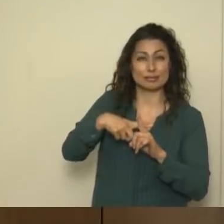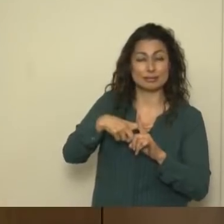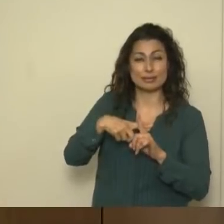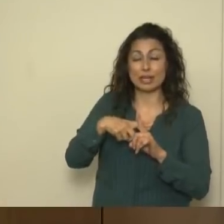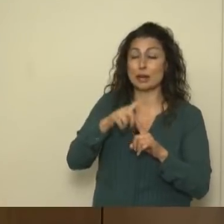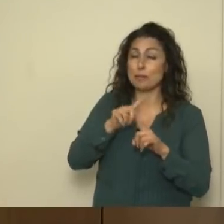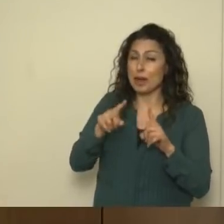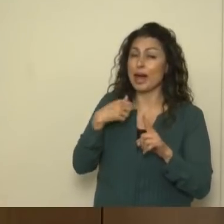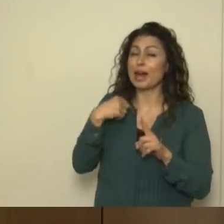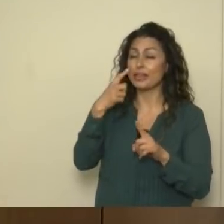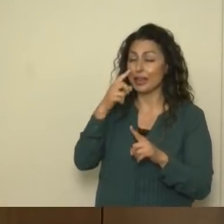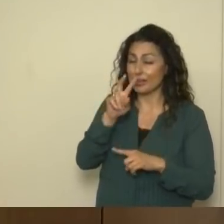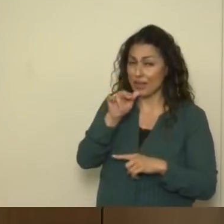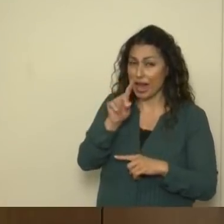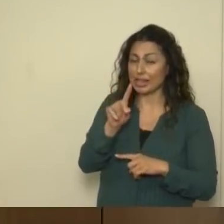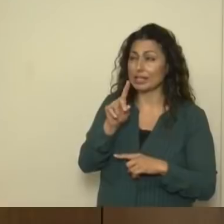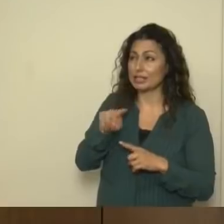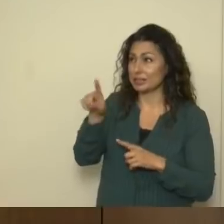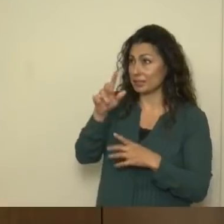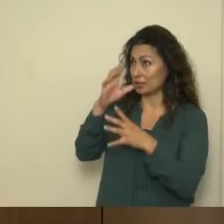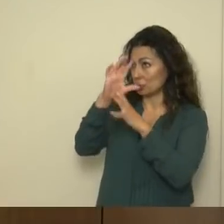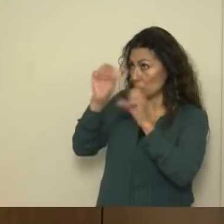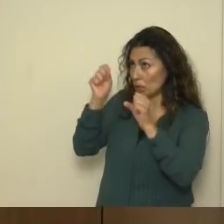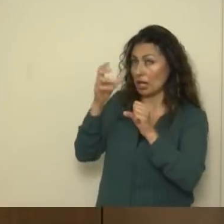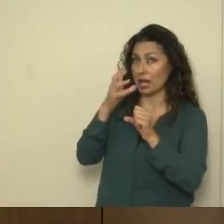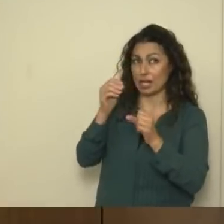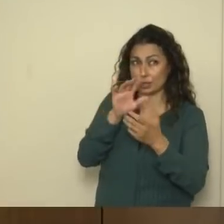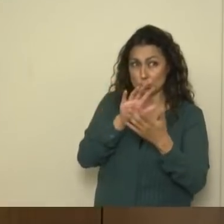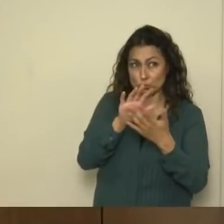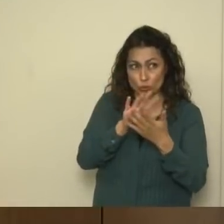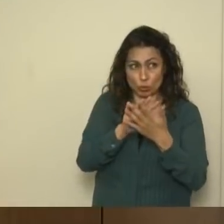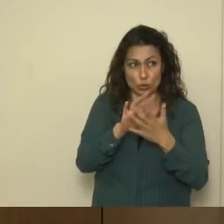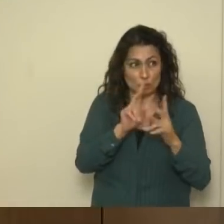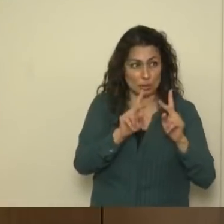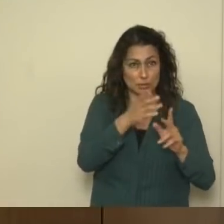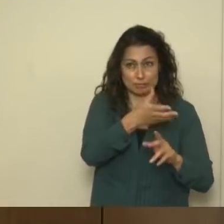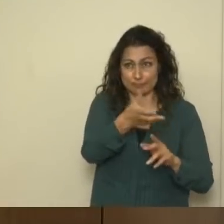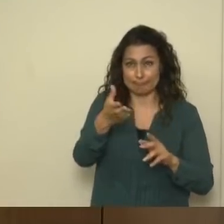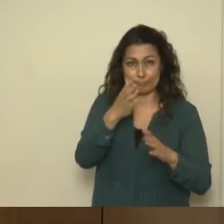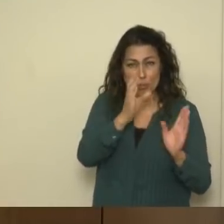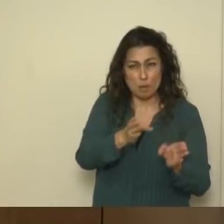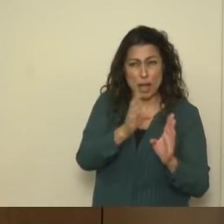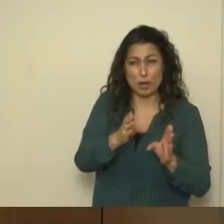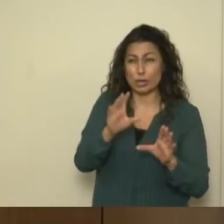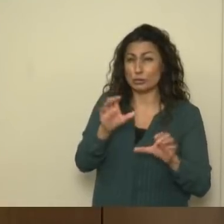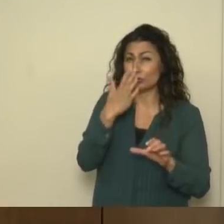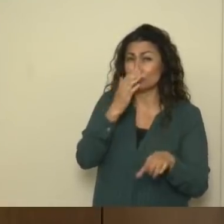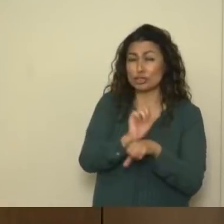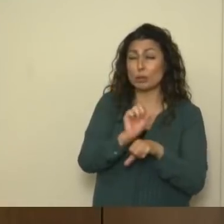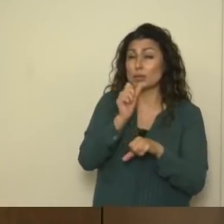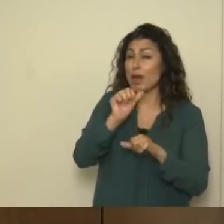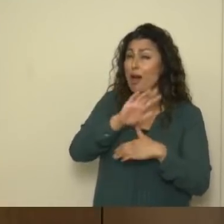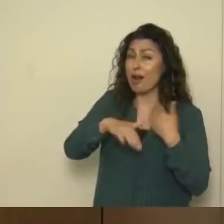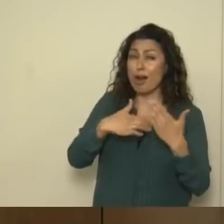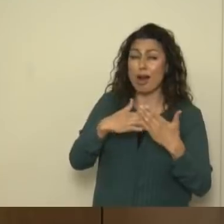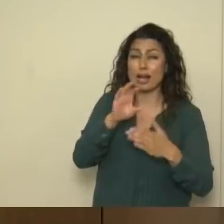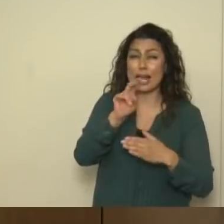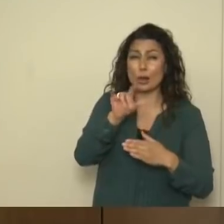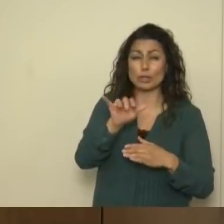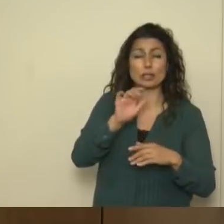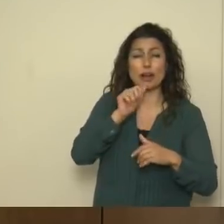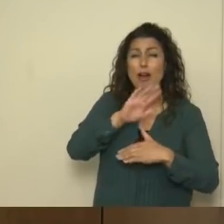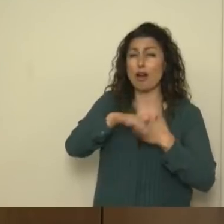and superintendents who have been doing the right work preparing, and not all counties and not all regions, as you can see in our